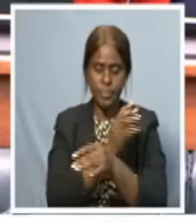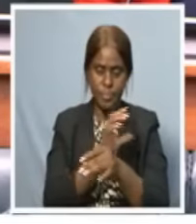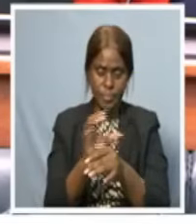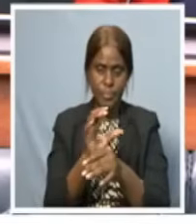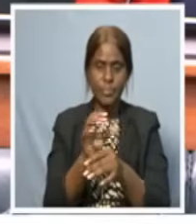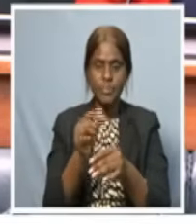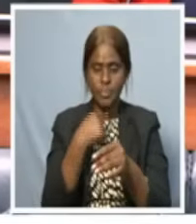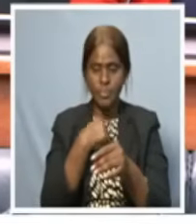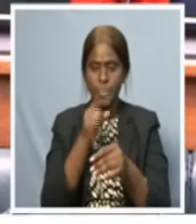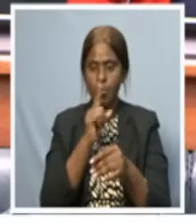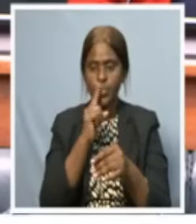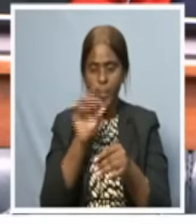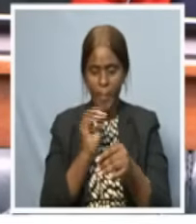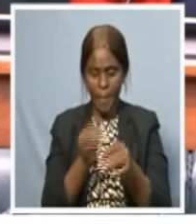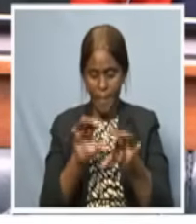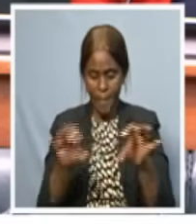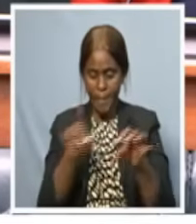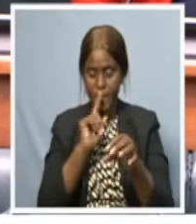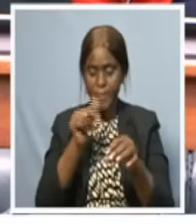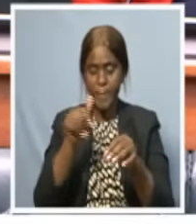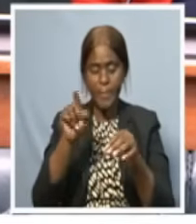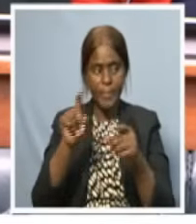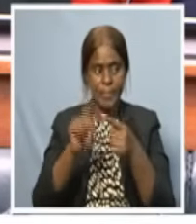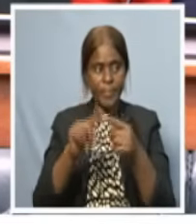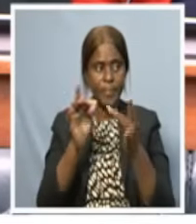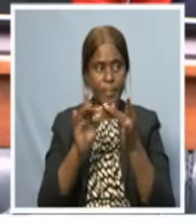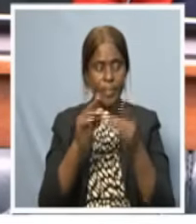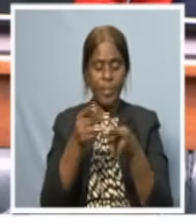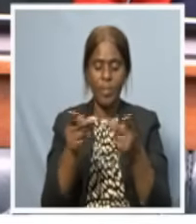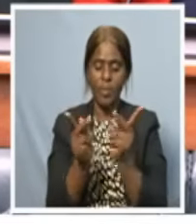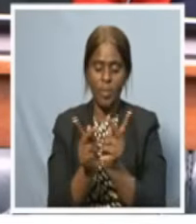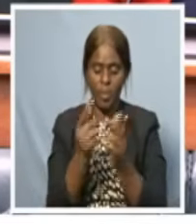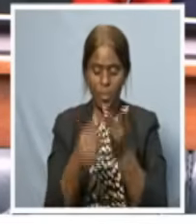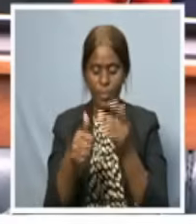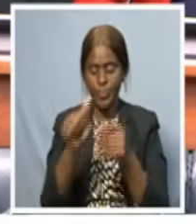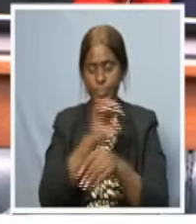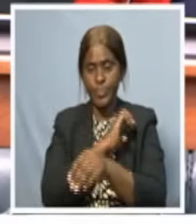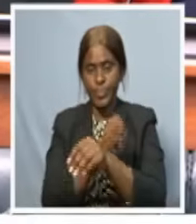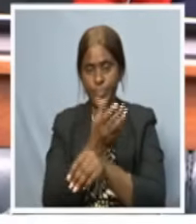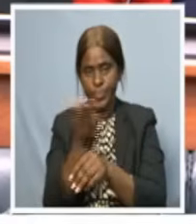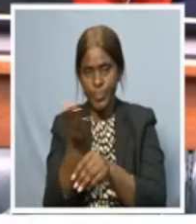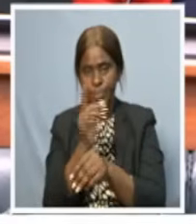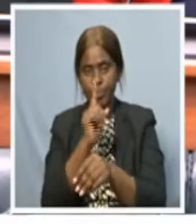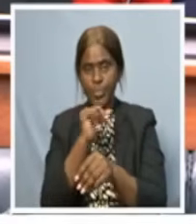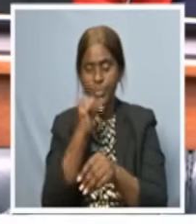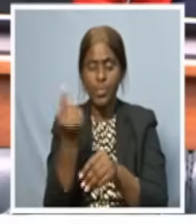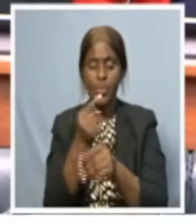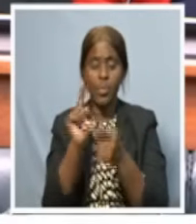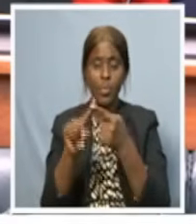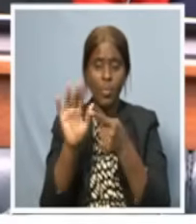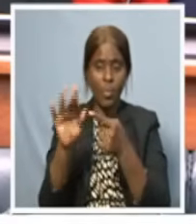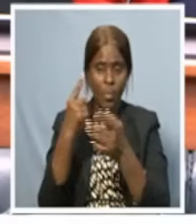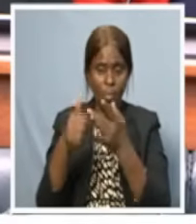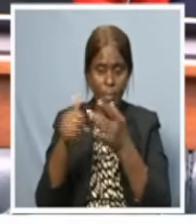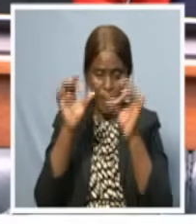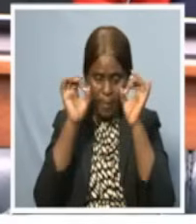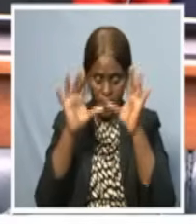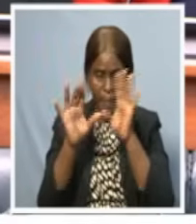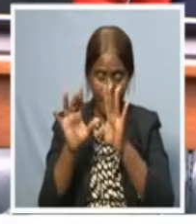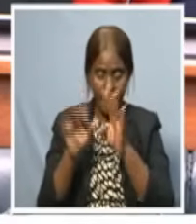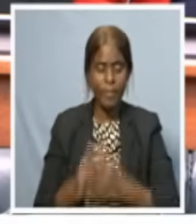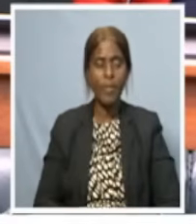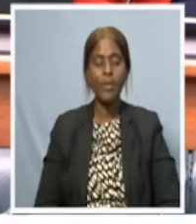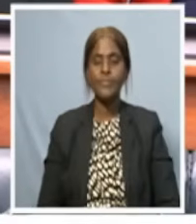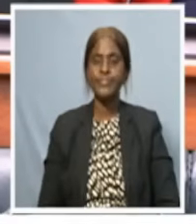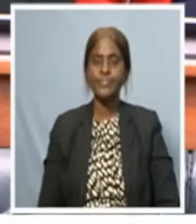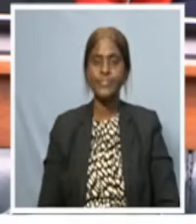revolution. Our children indeed deserve a cyberspace that empowers them, not one that endangers them.